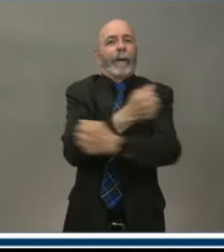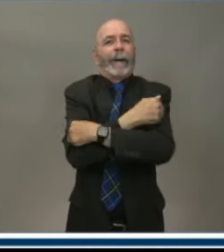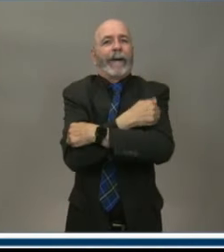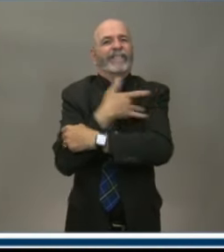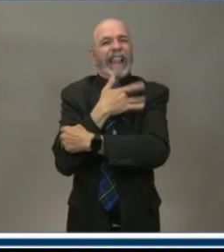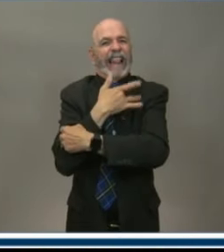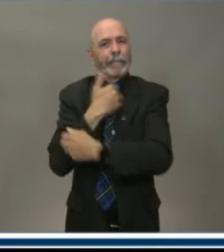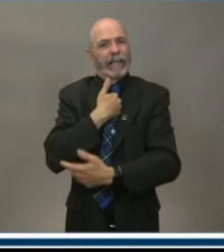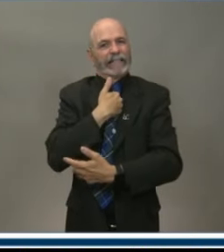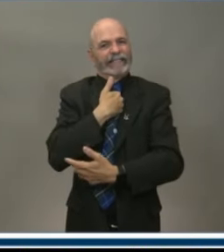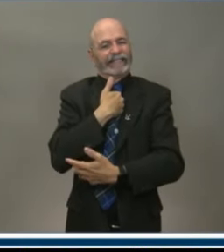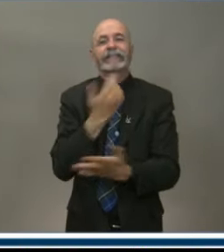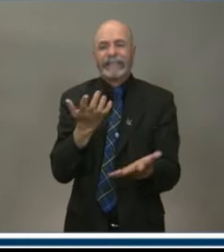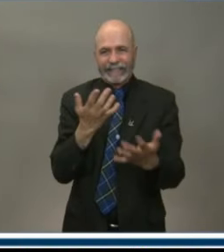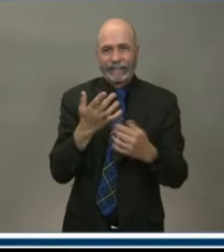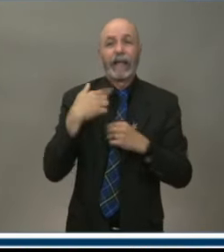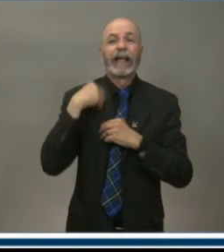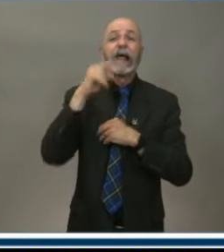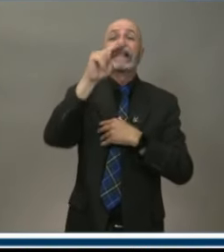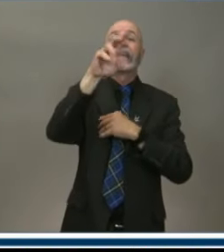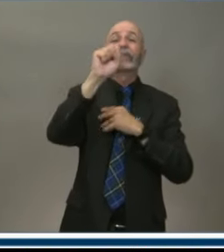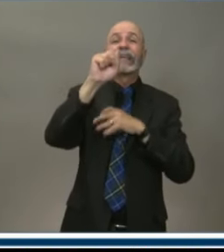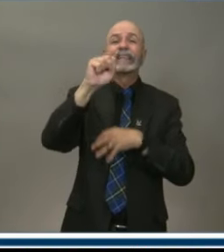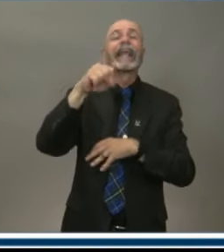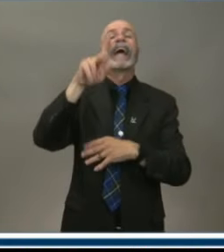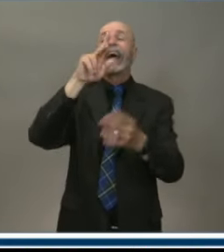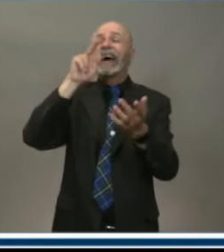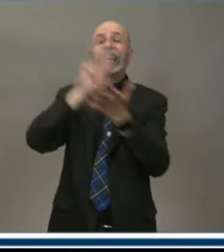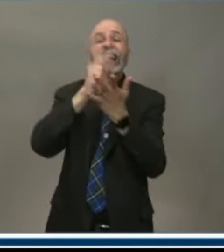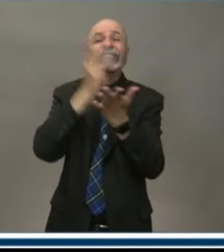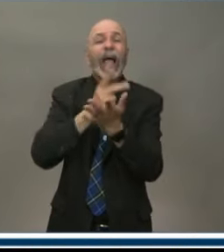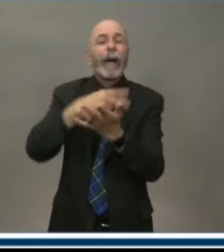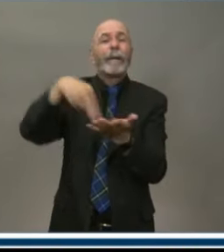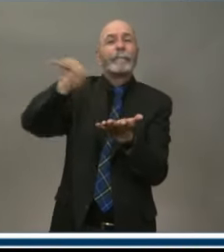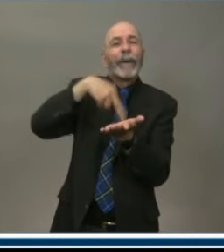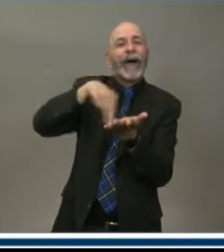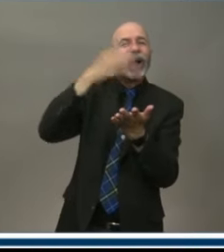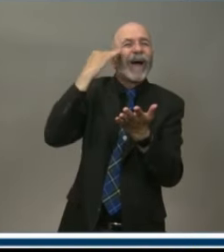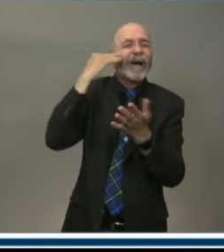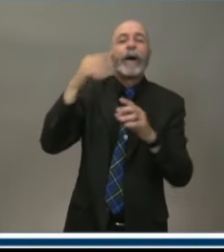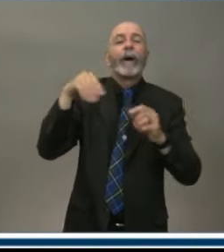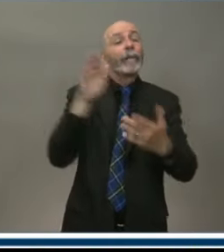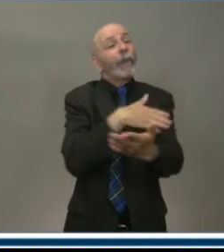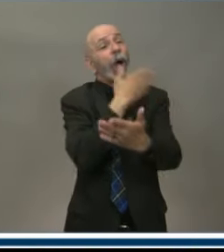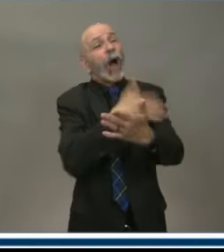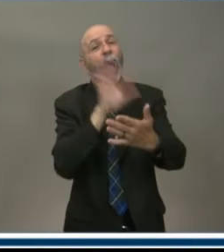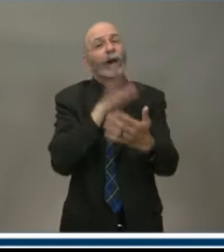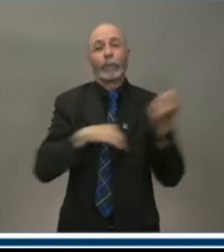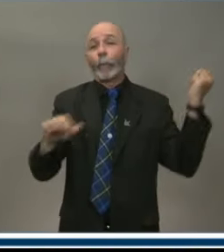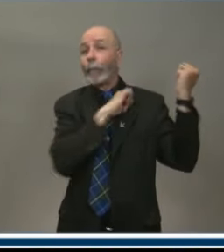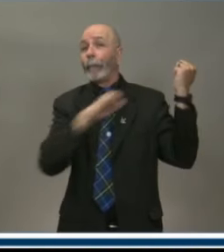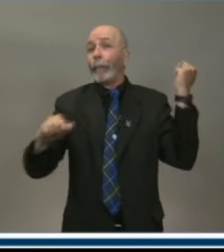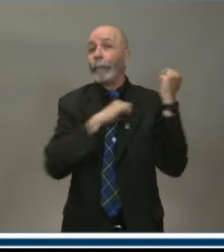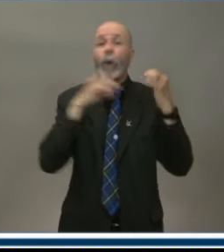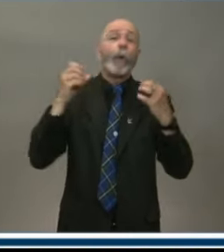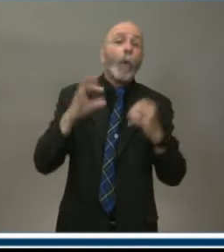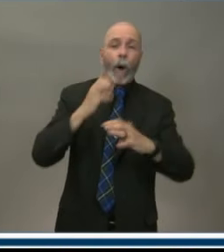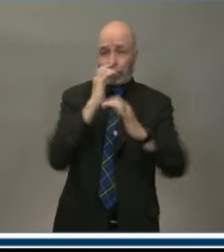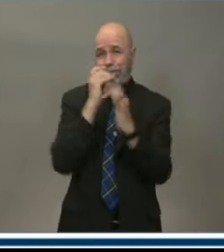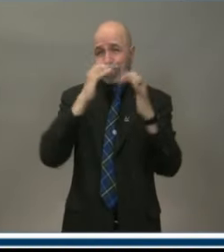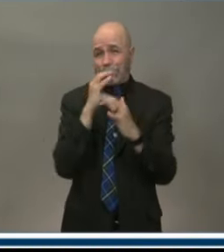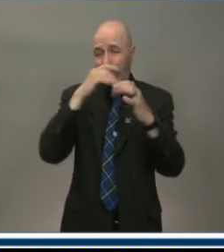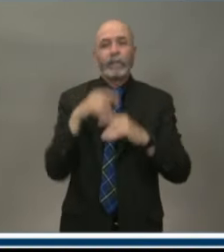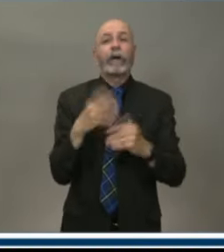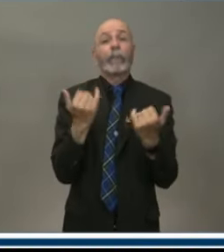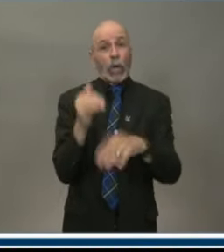Scotia, we have kitchen parties where we have conversations and we play music. My hope is that everyone who watches will feel like